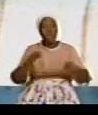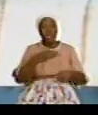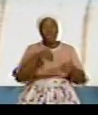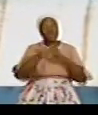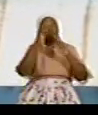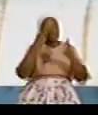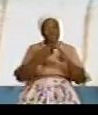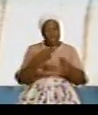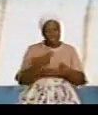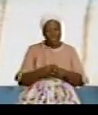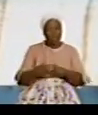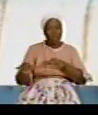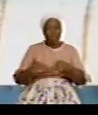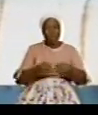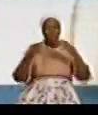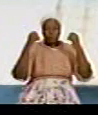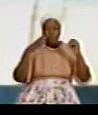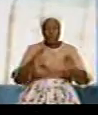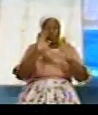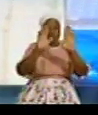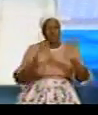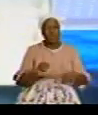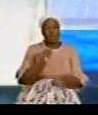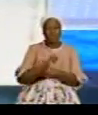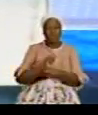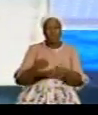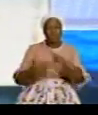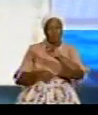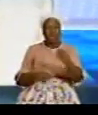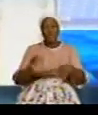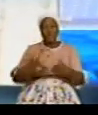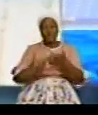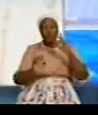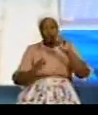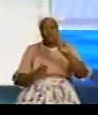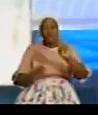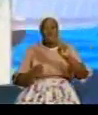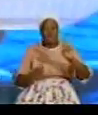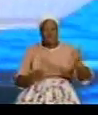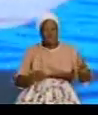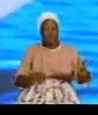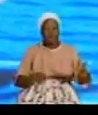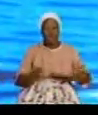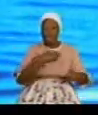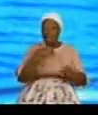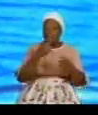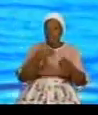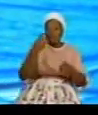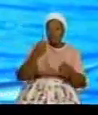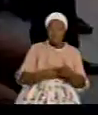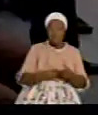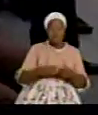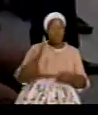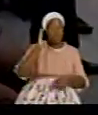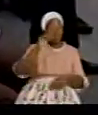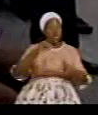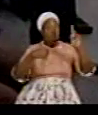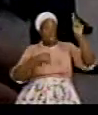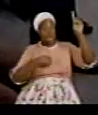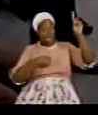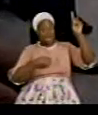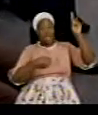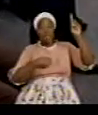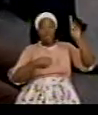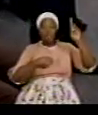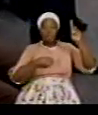name done many wonderful works? In verse 23, and then will I